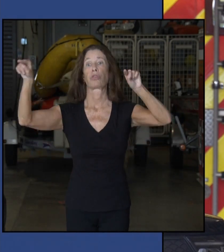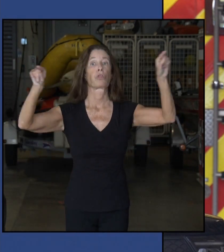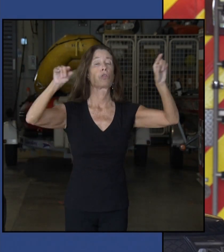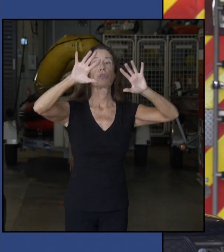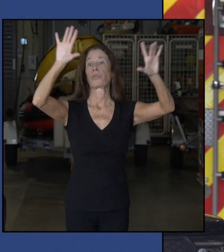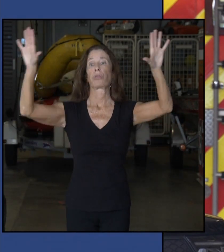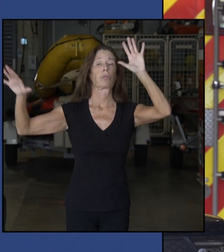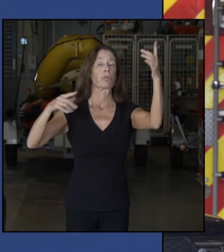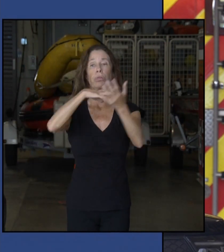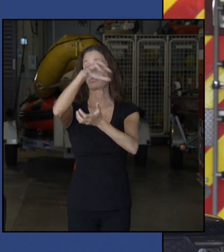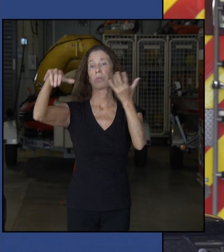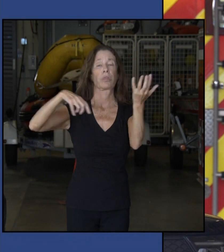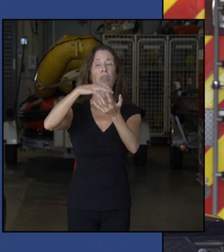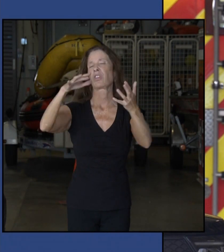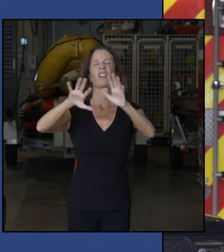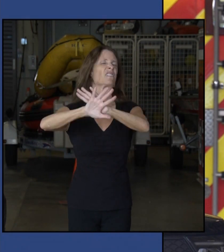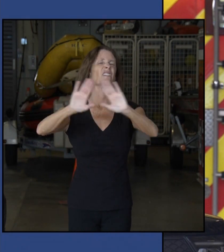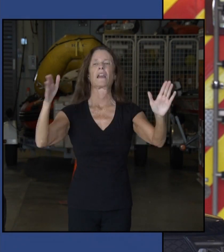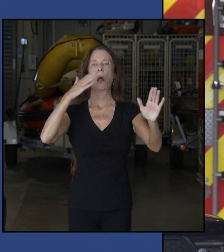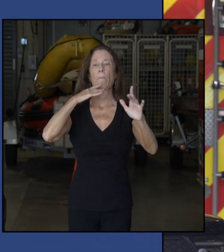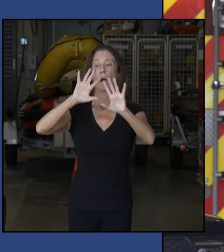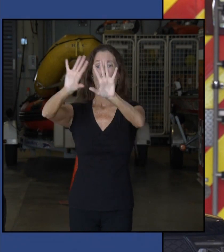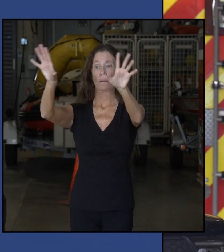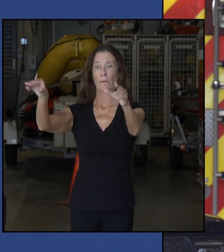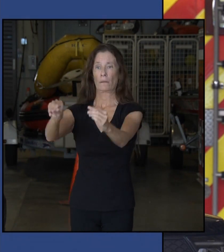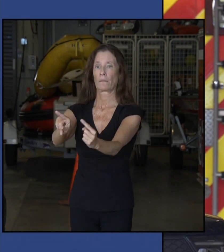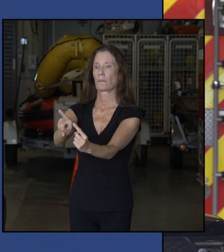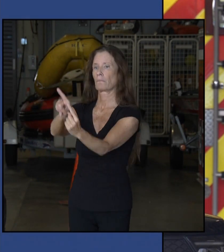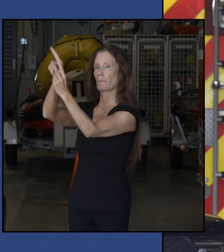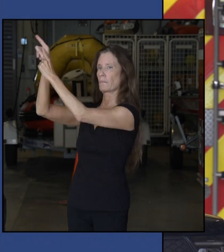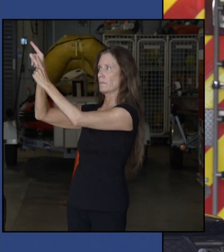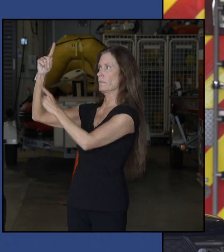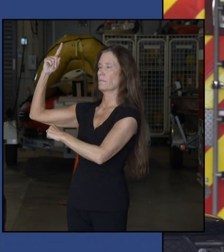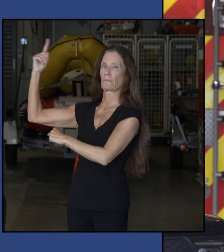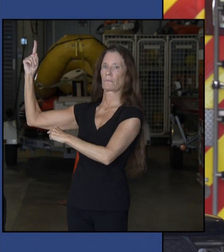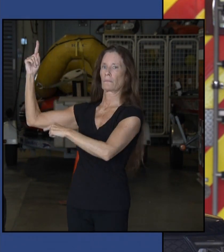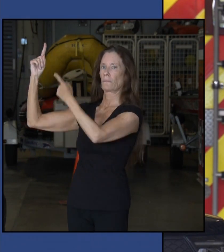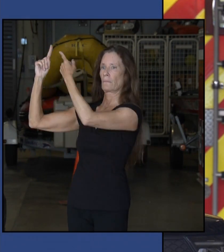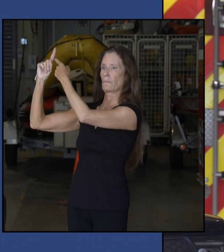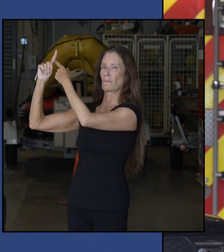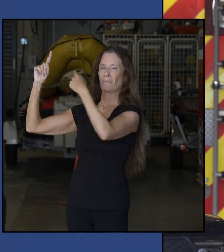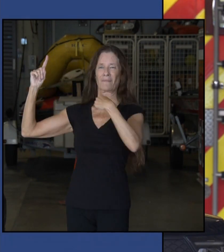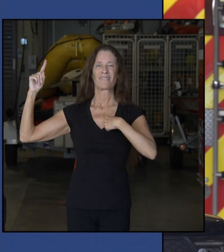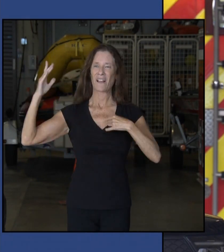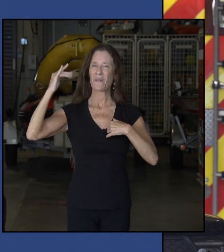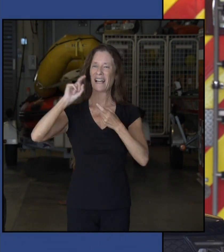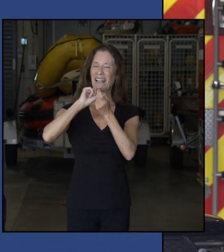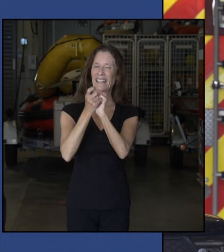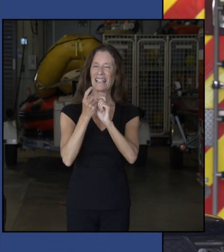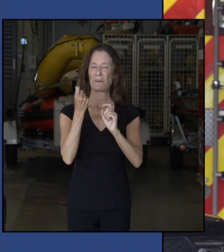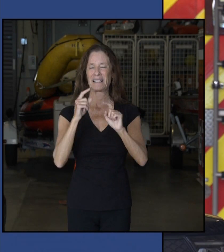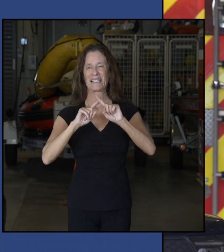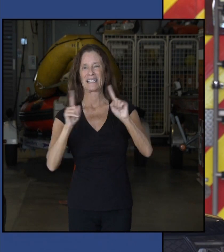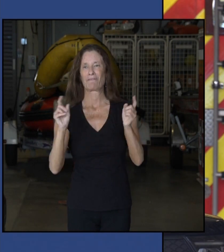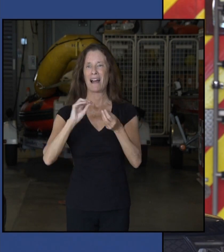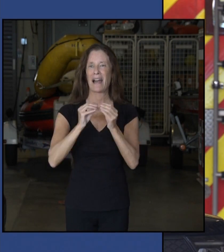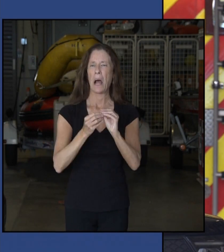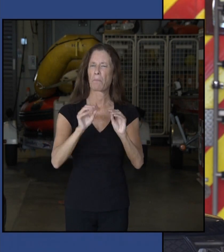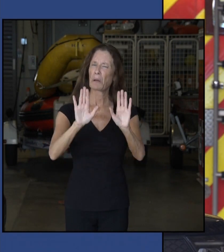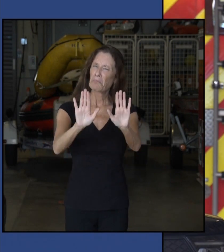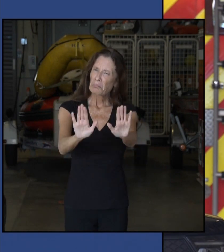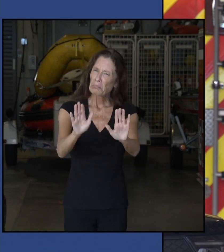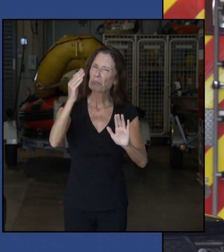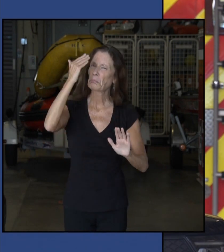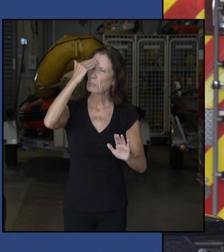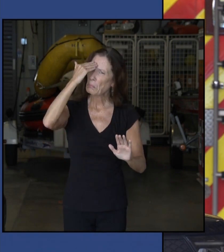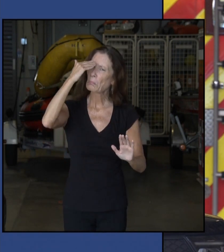Force reporting system. There are still some challenges in terms of that reporting. It's only been a week or more. So we're going to be going ahead with